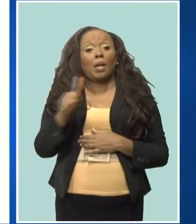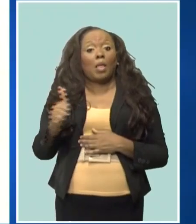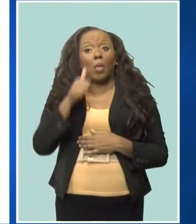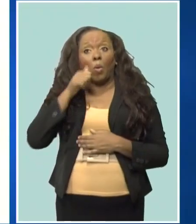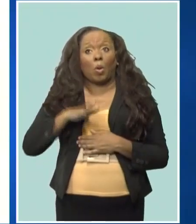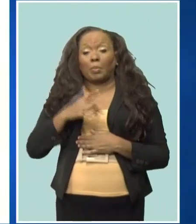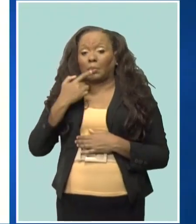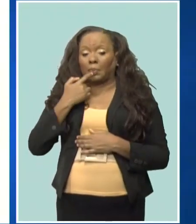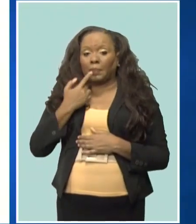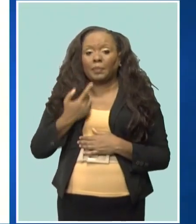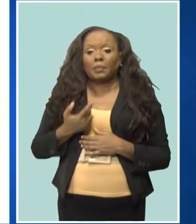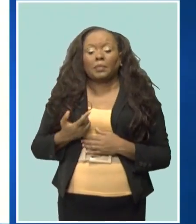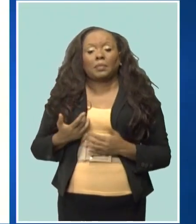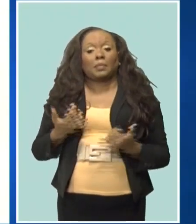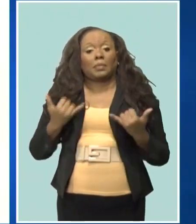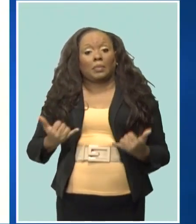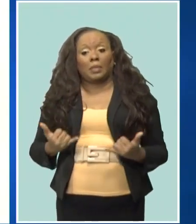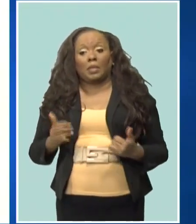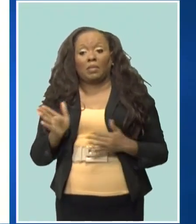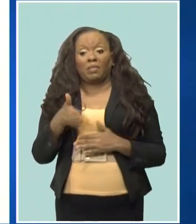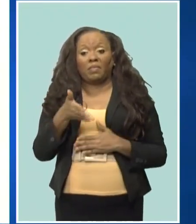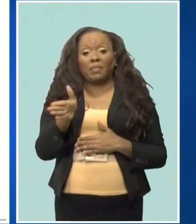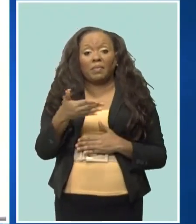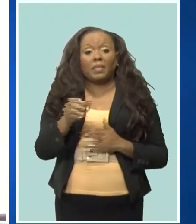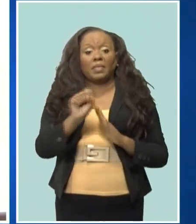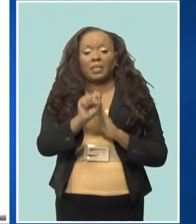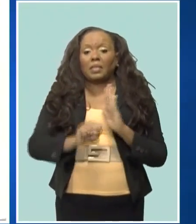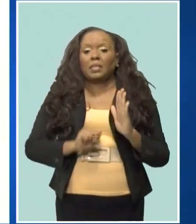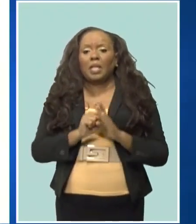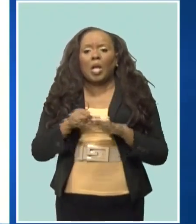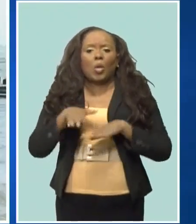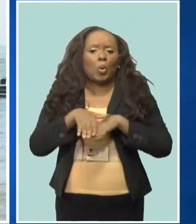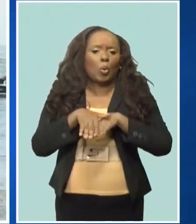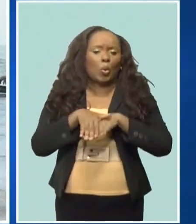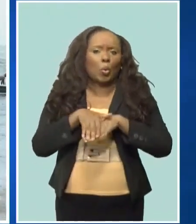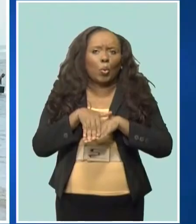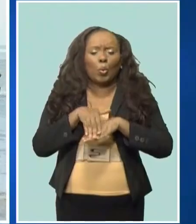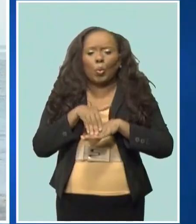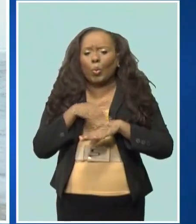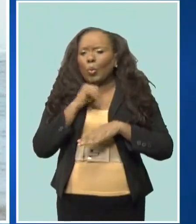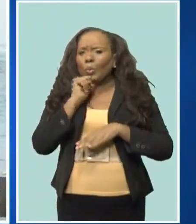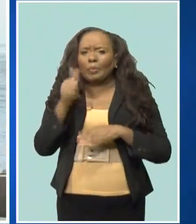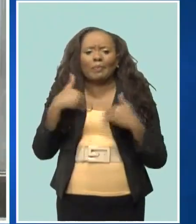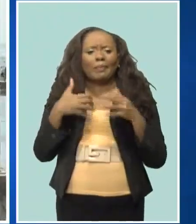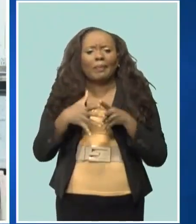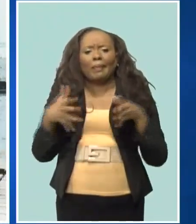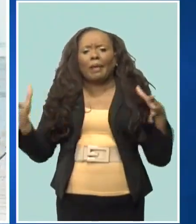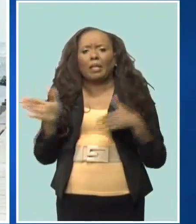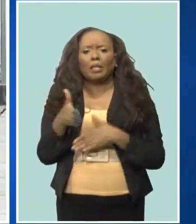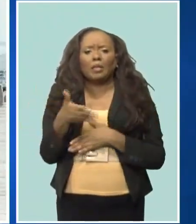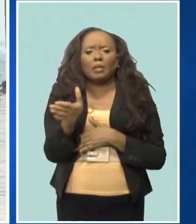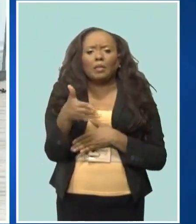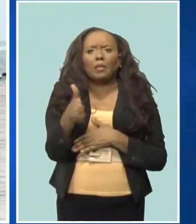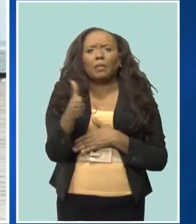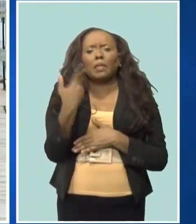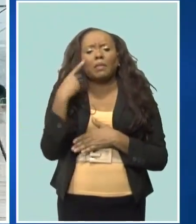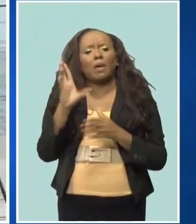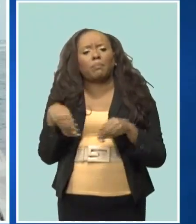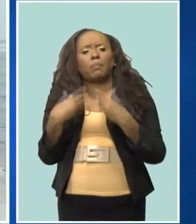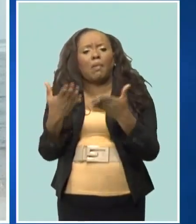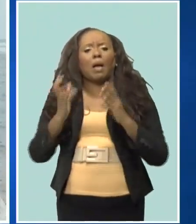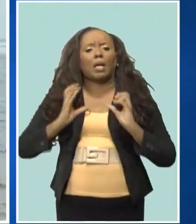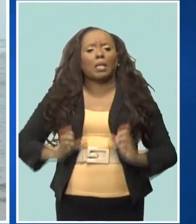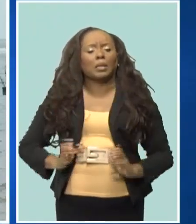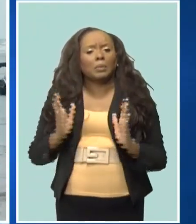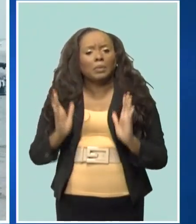the season is very slow, as she and others have not been getting the amount of fish needed to adequately supply